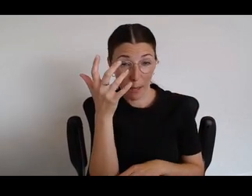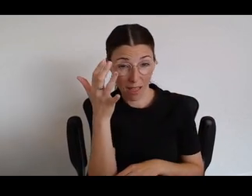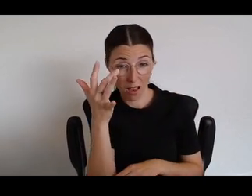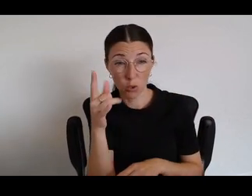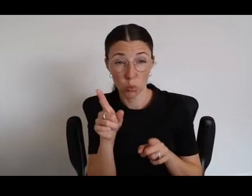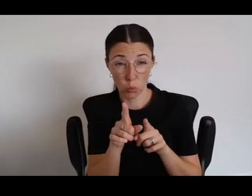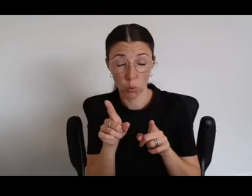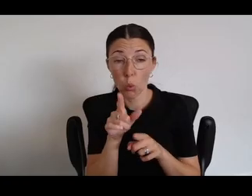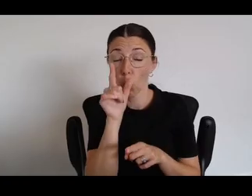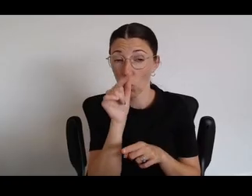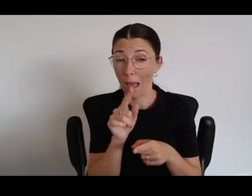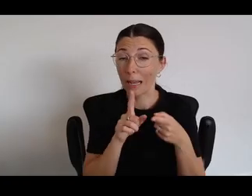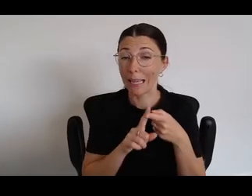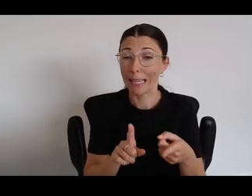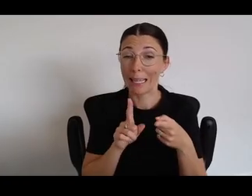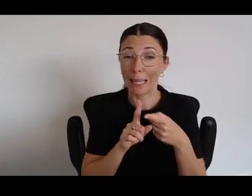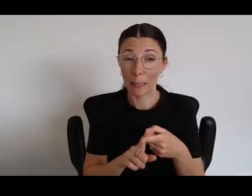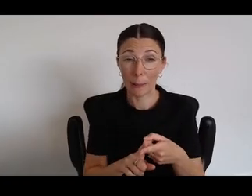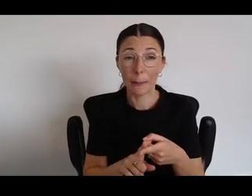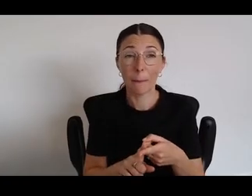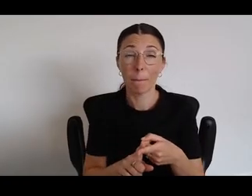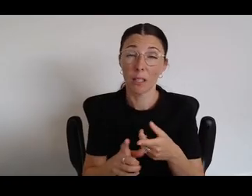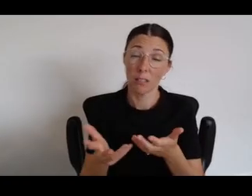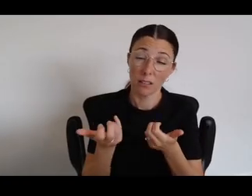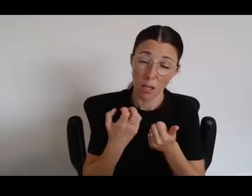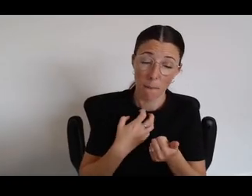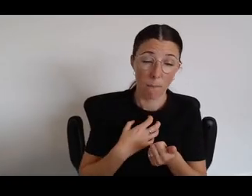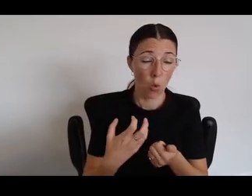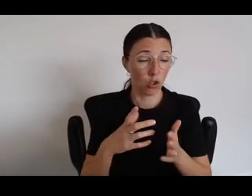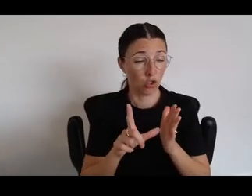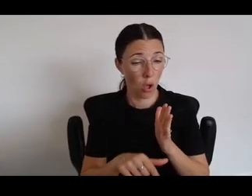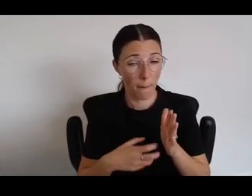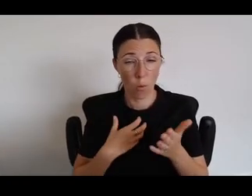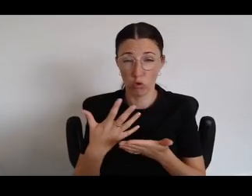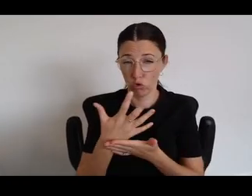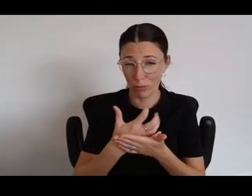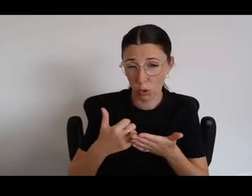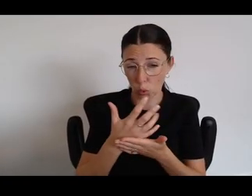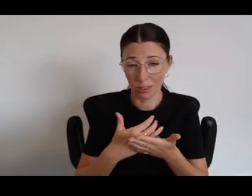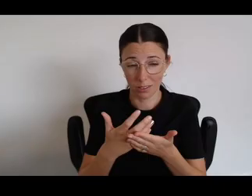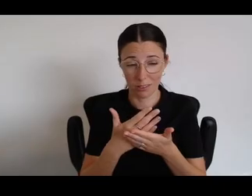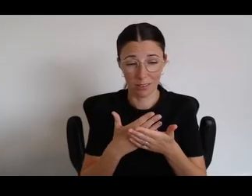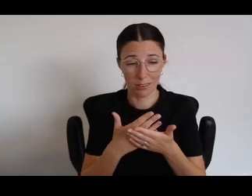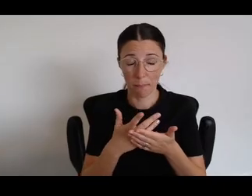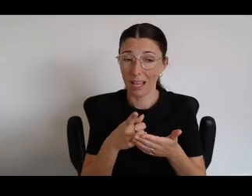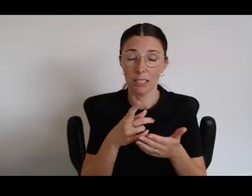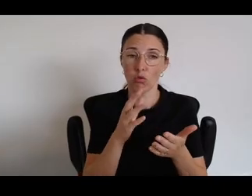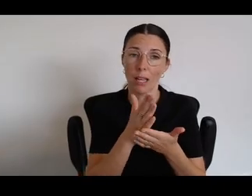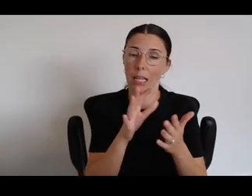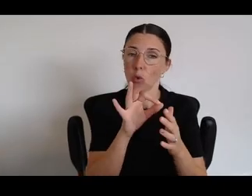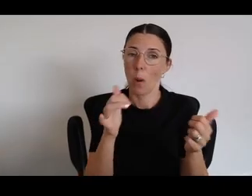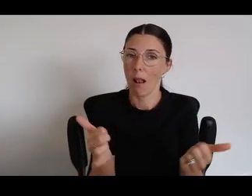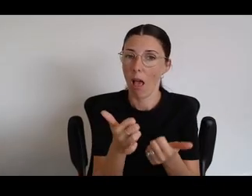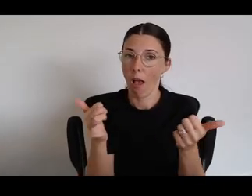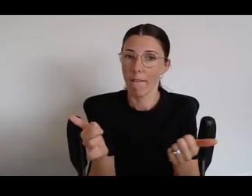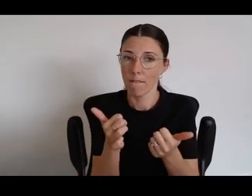on calling more time and resources and attention to what you do in a school, but I'm afraid that it's not enough unless